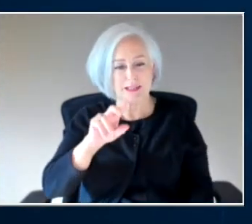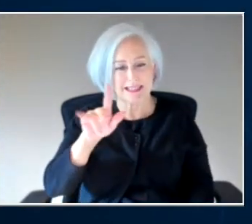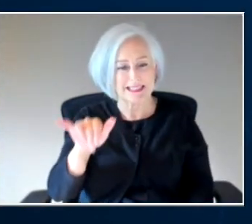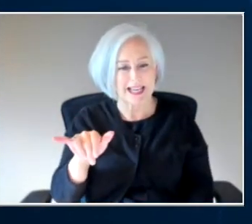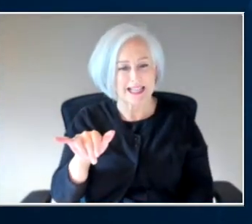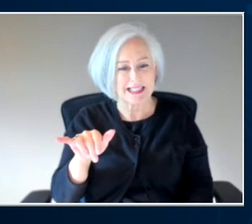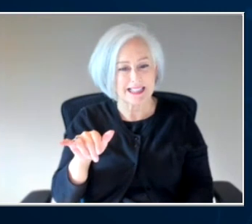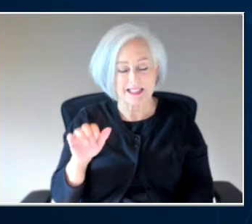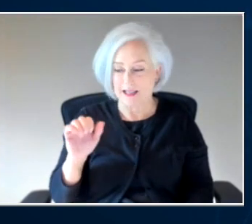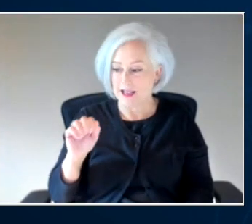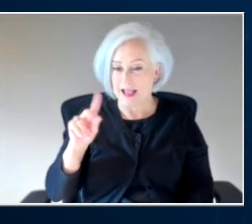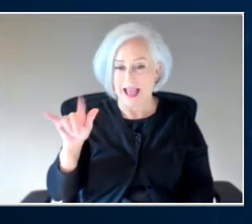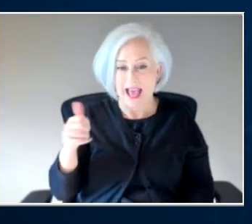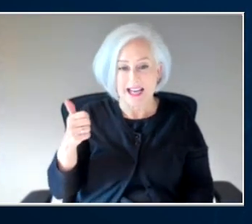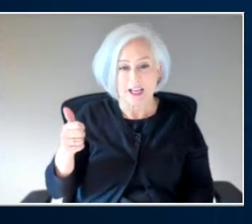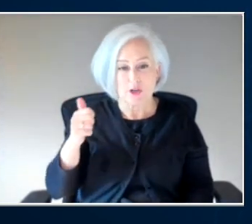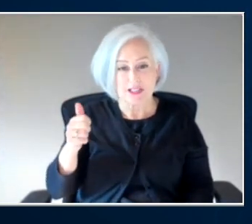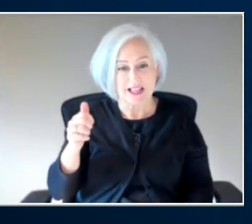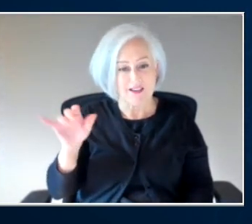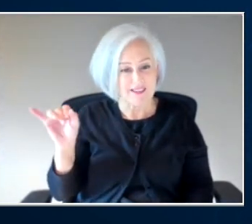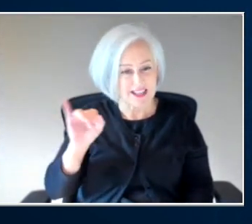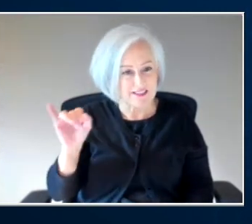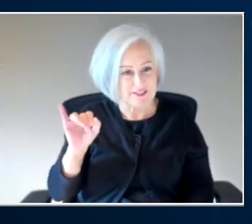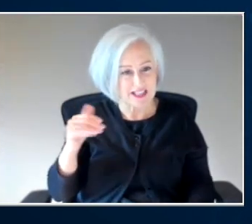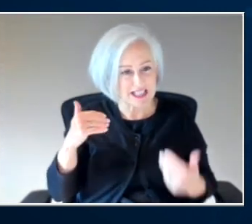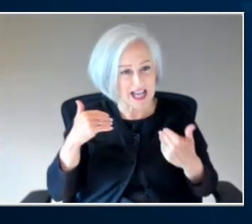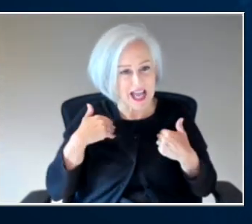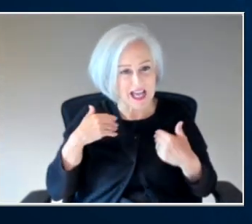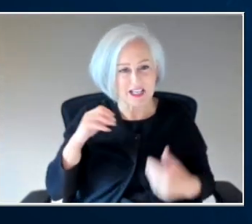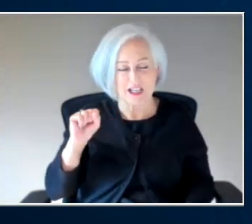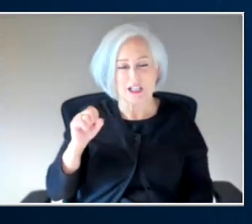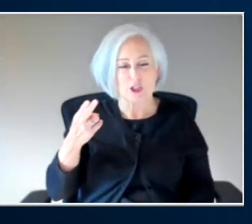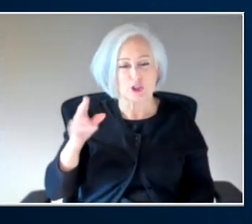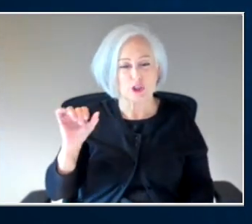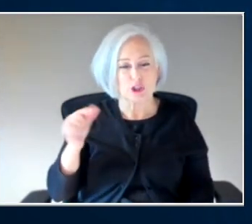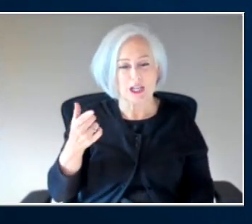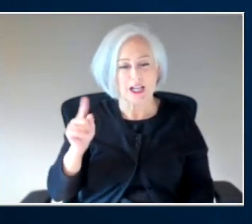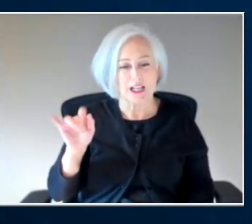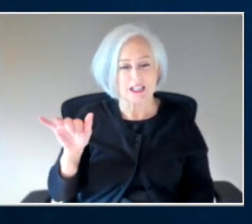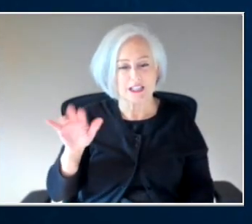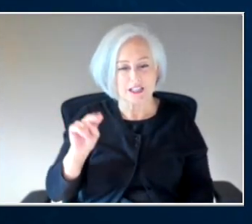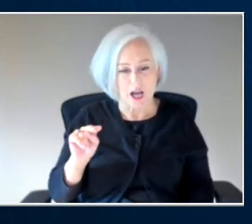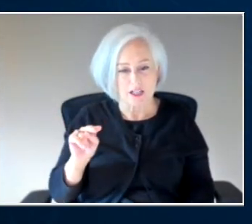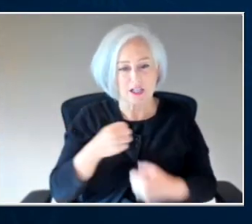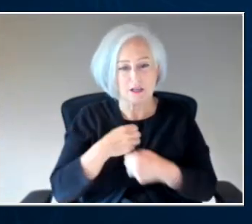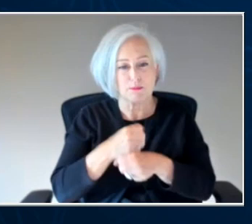an infection with something called Shiga toxin producing E. coli, which is STEC,